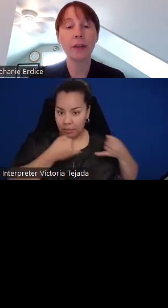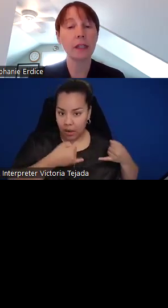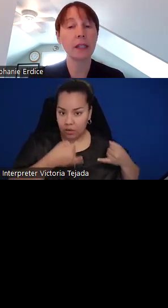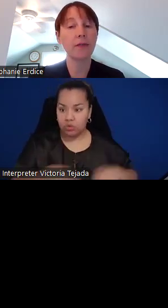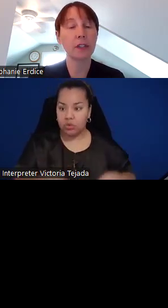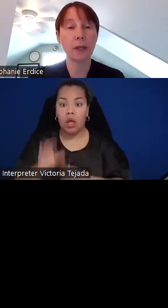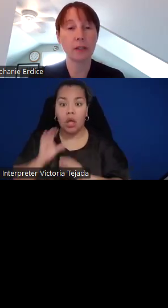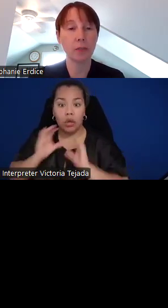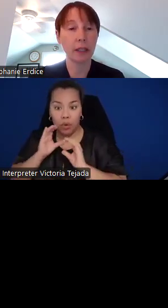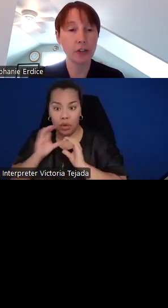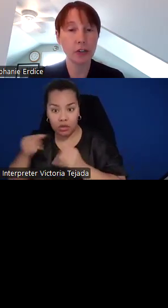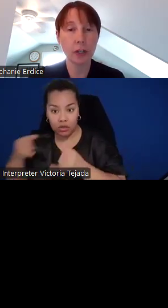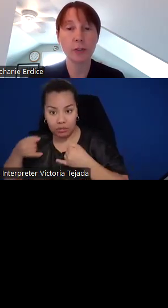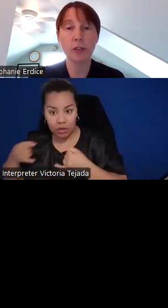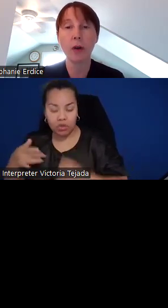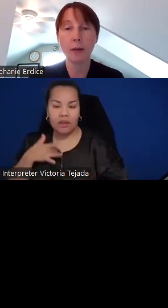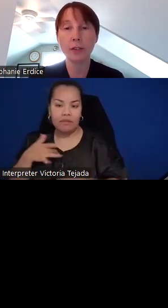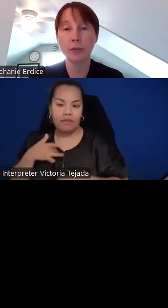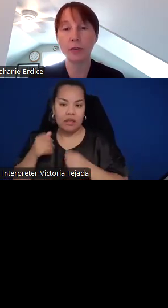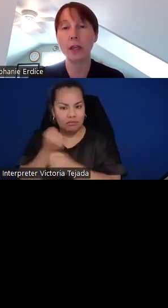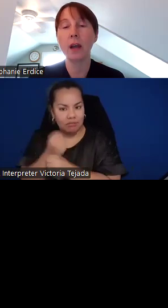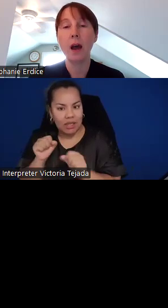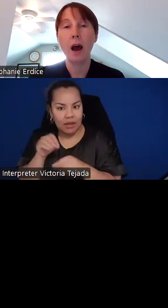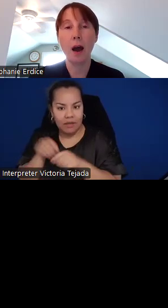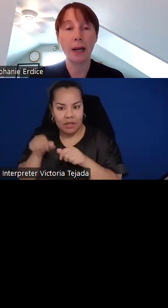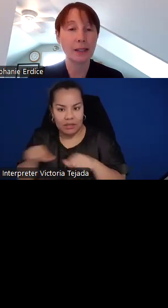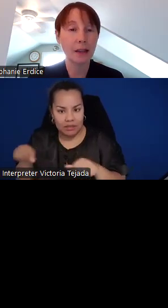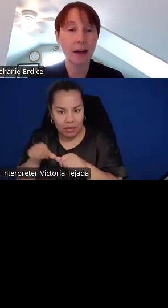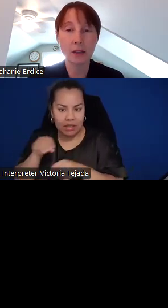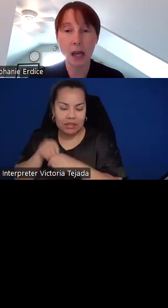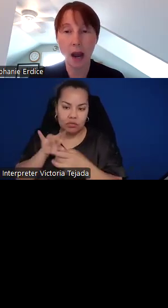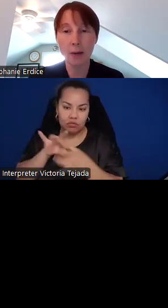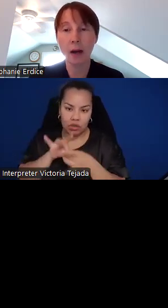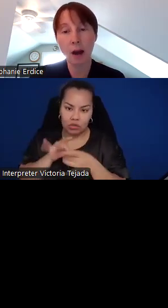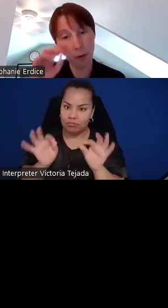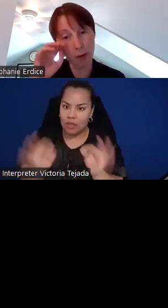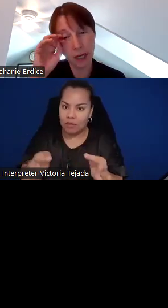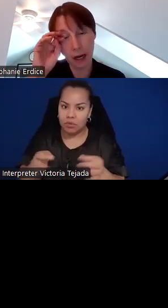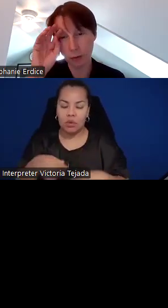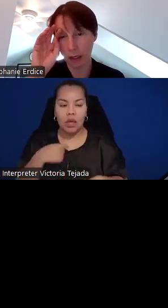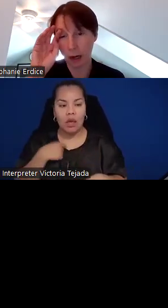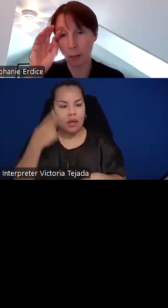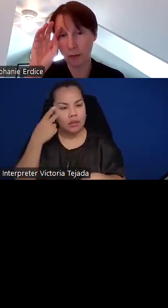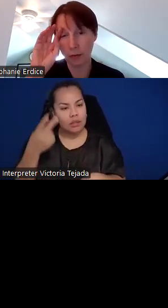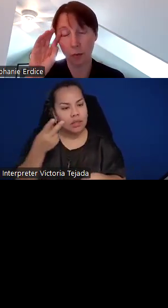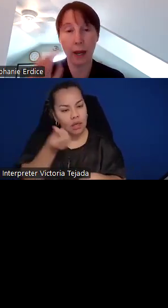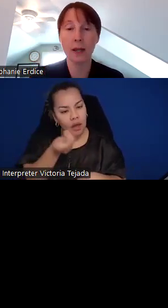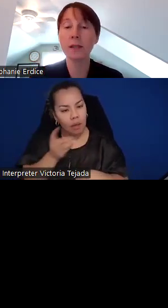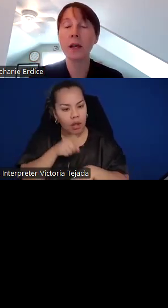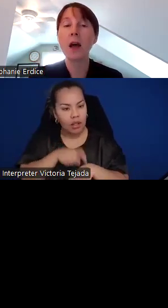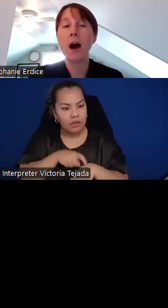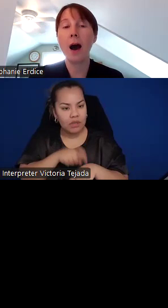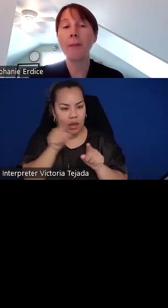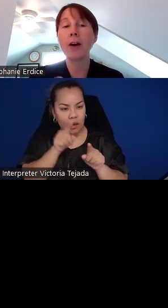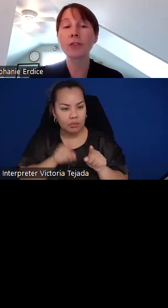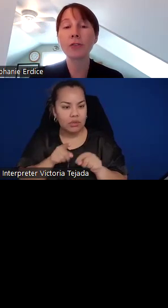communications, feeling safe in spaces and relationships. So absolutely. I see on here time a couple of times written a couple of different